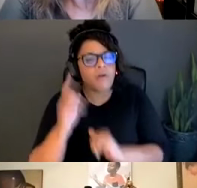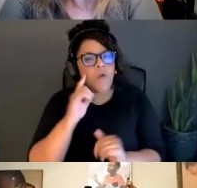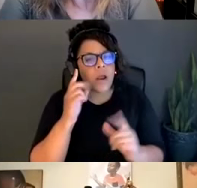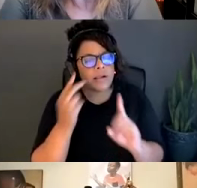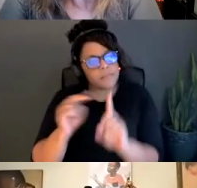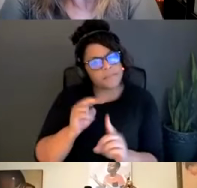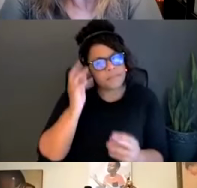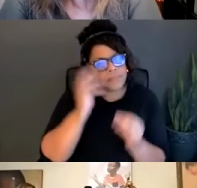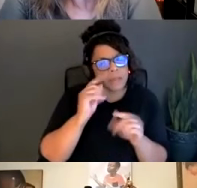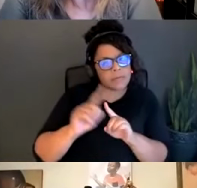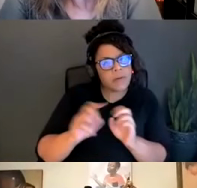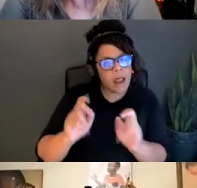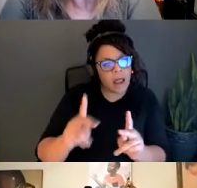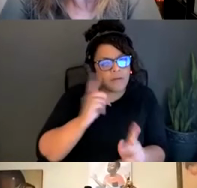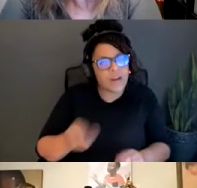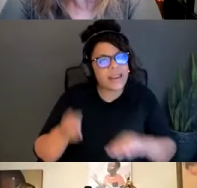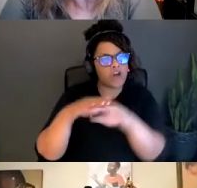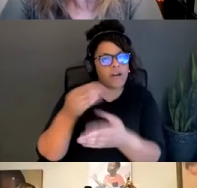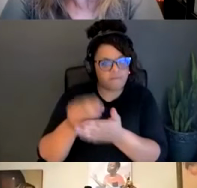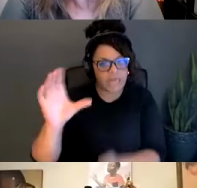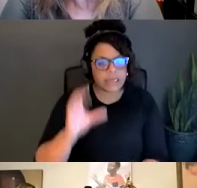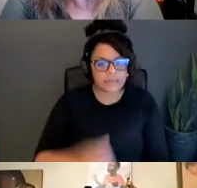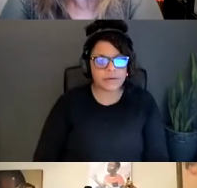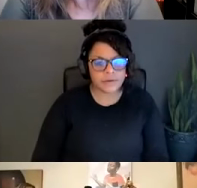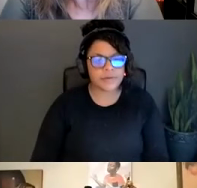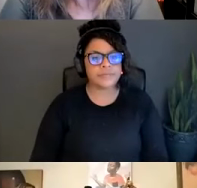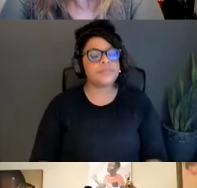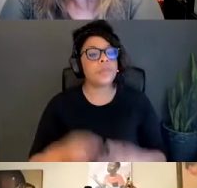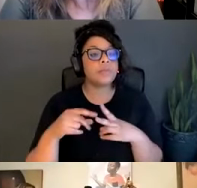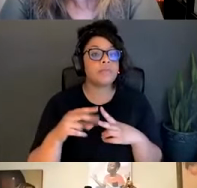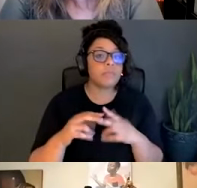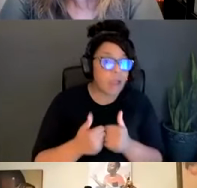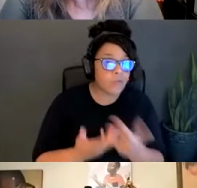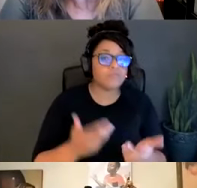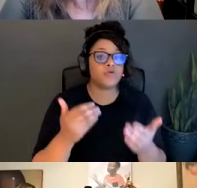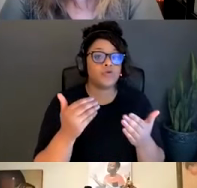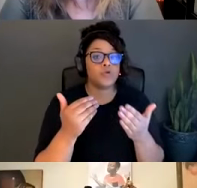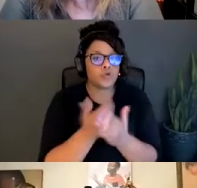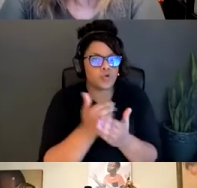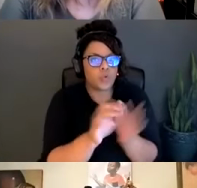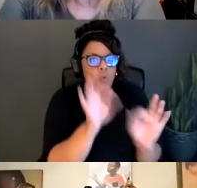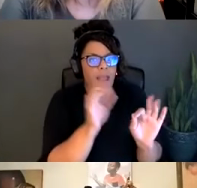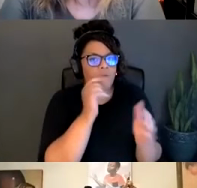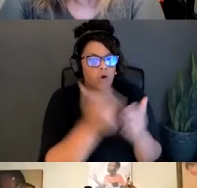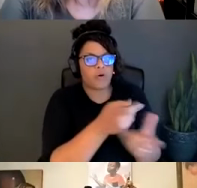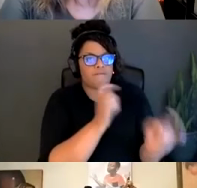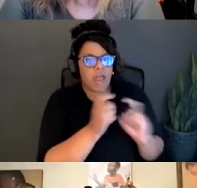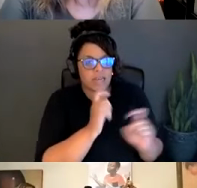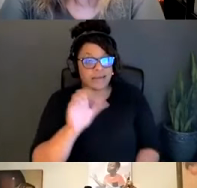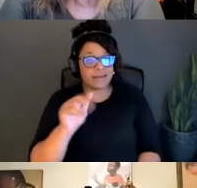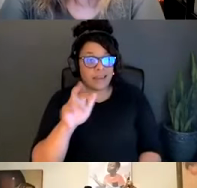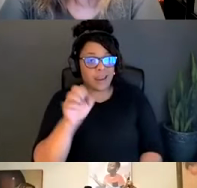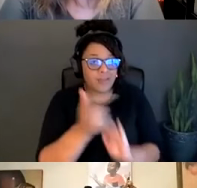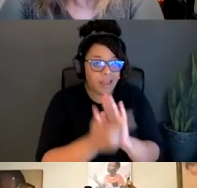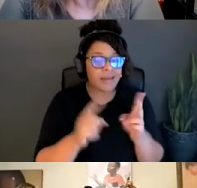those opportunities for increased funding? So whether that is looking at new streams of funding through the CARES Act